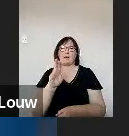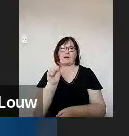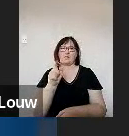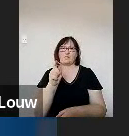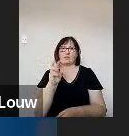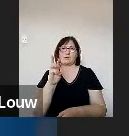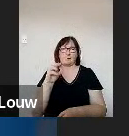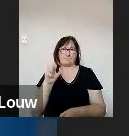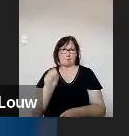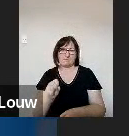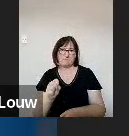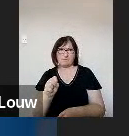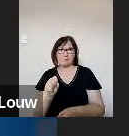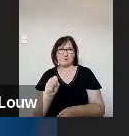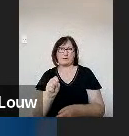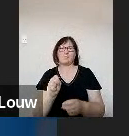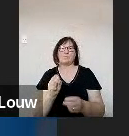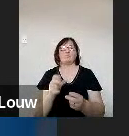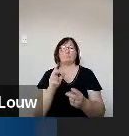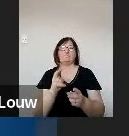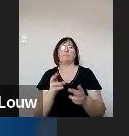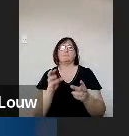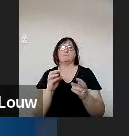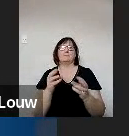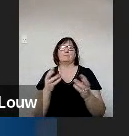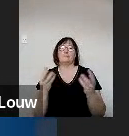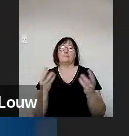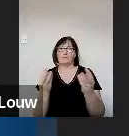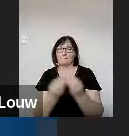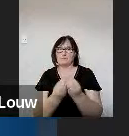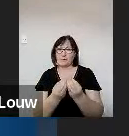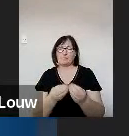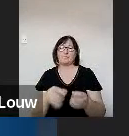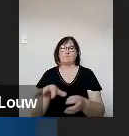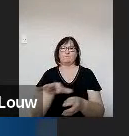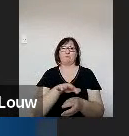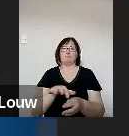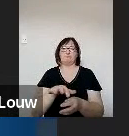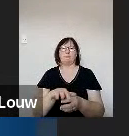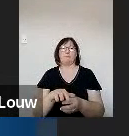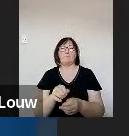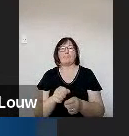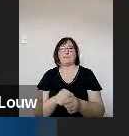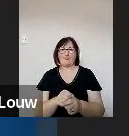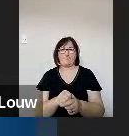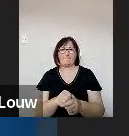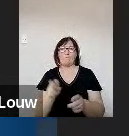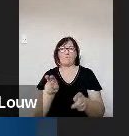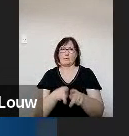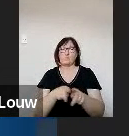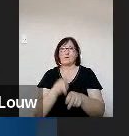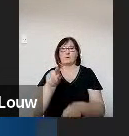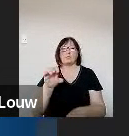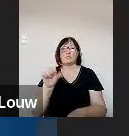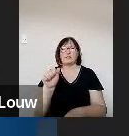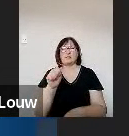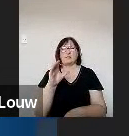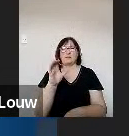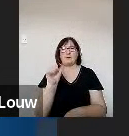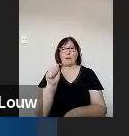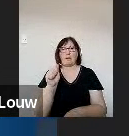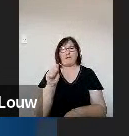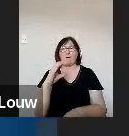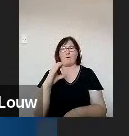African Customs Union, which is SACU, as an advisor on the establishment of the SACU Tariff Board, and at the East and